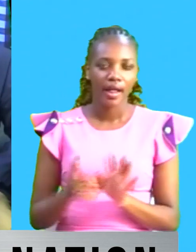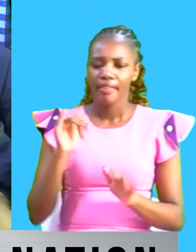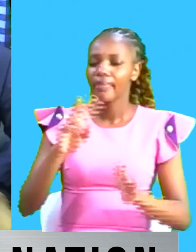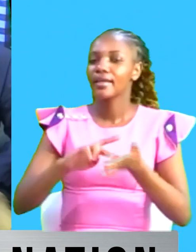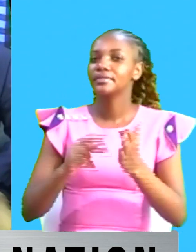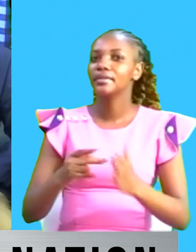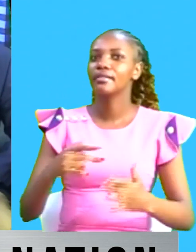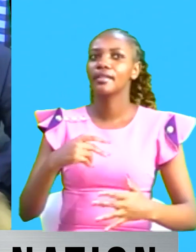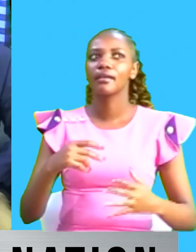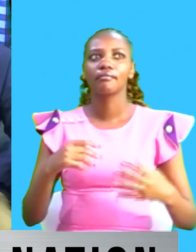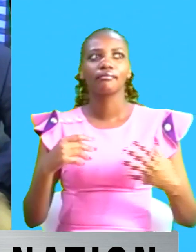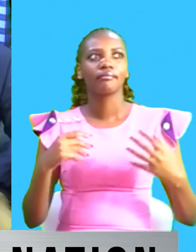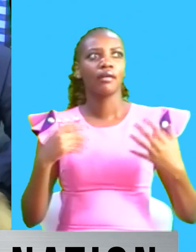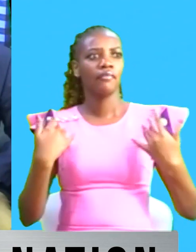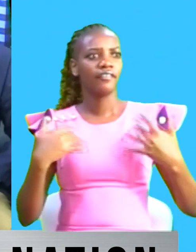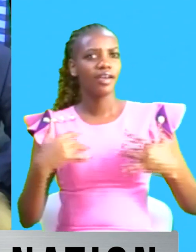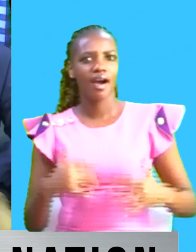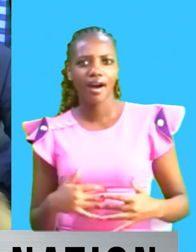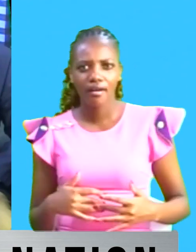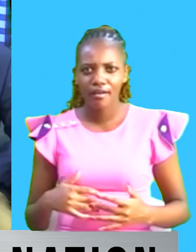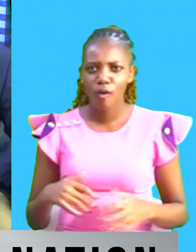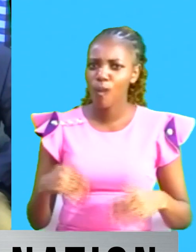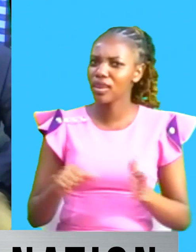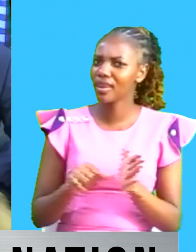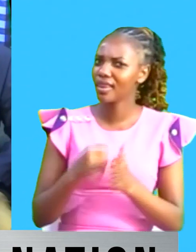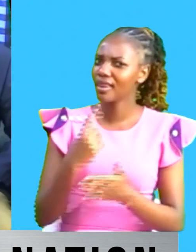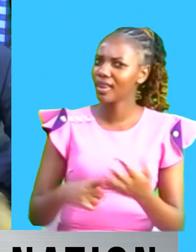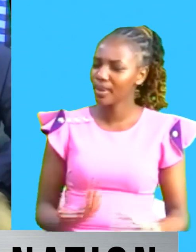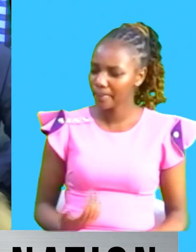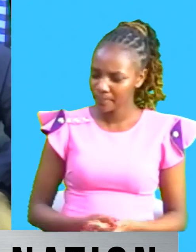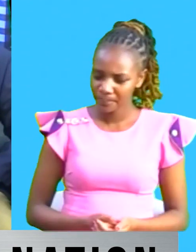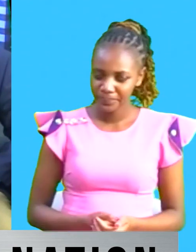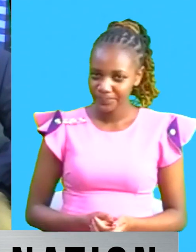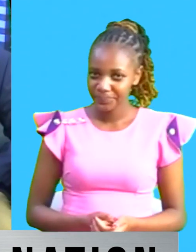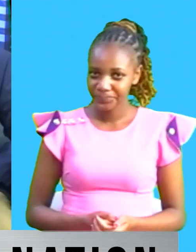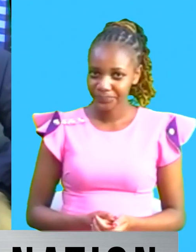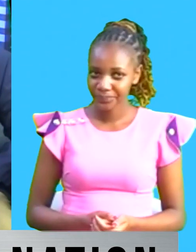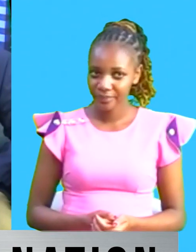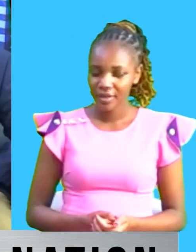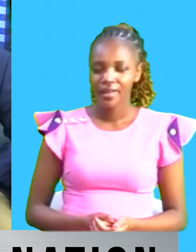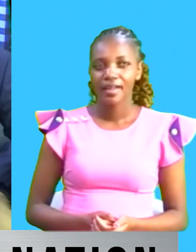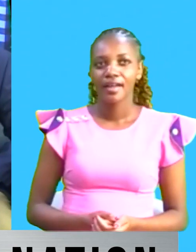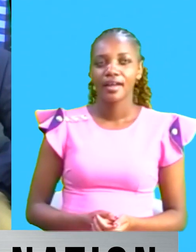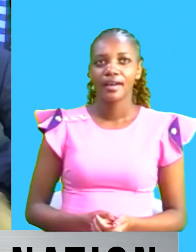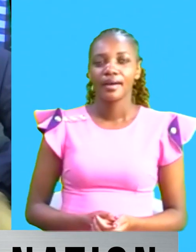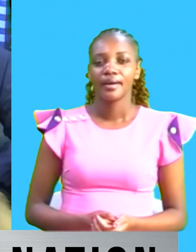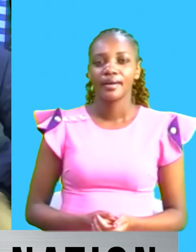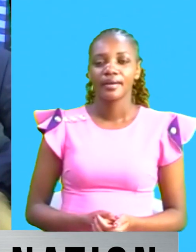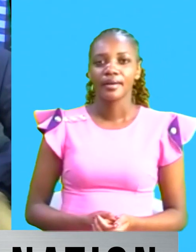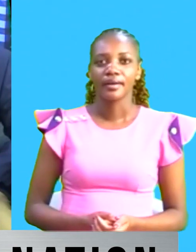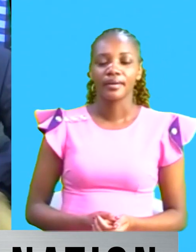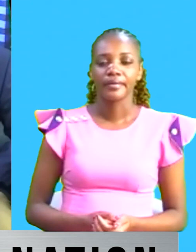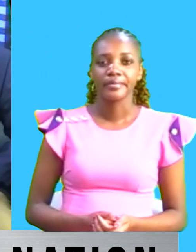the panic? Jonah, the question that he has not once, by the way, he has also